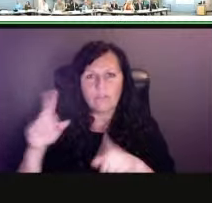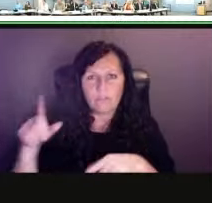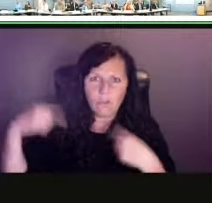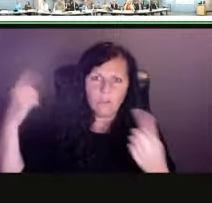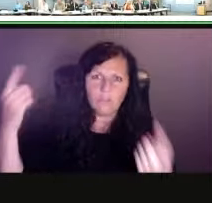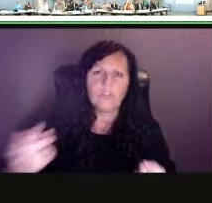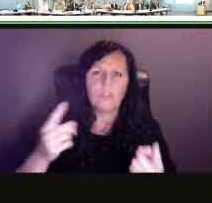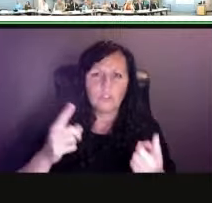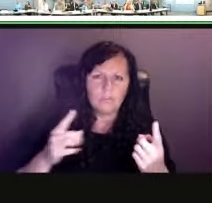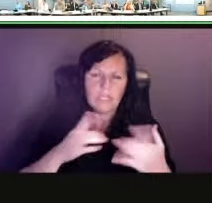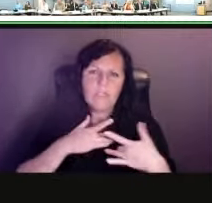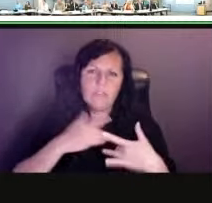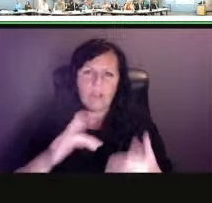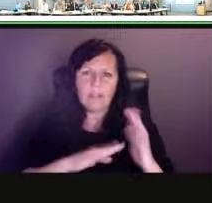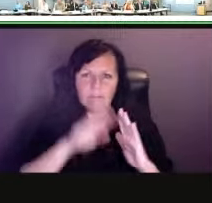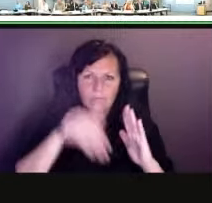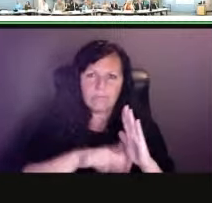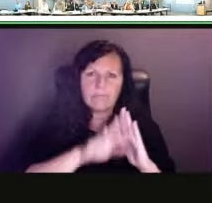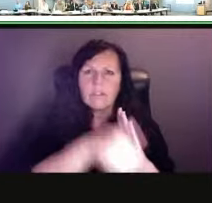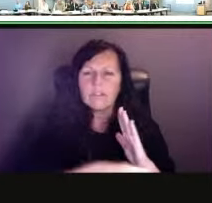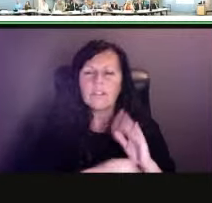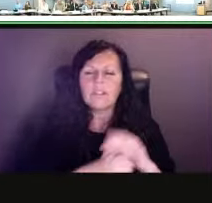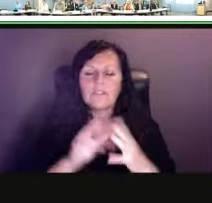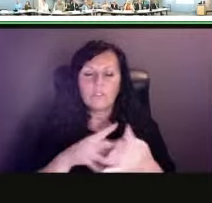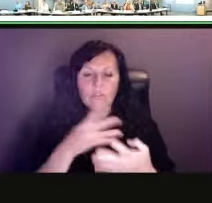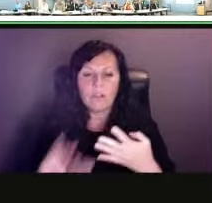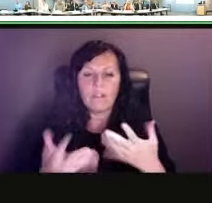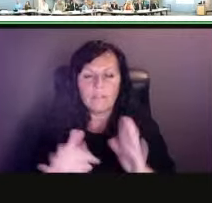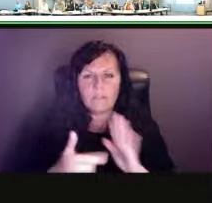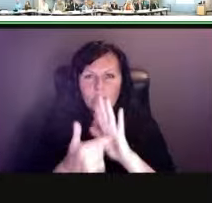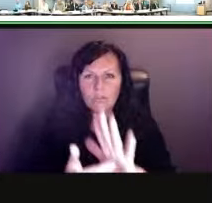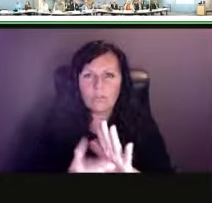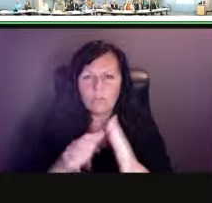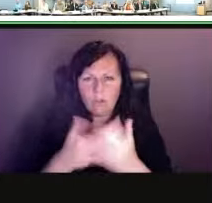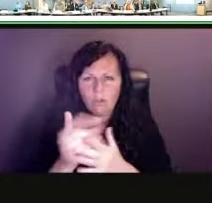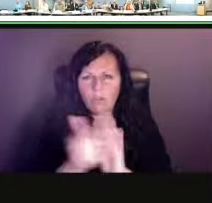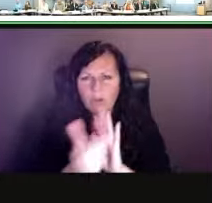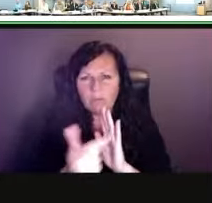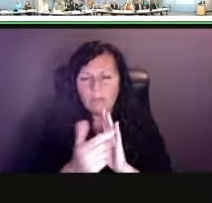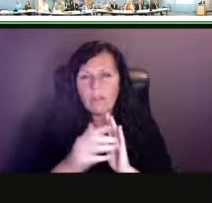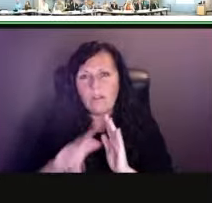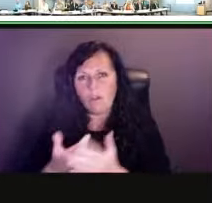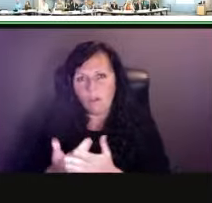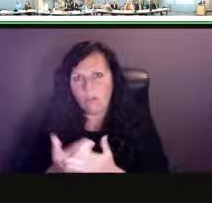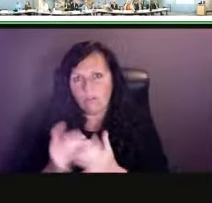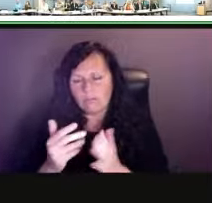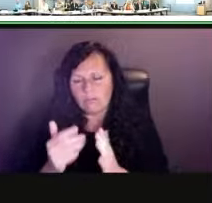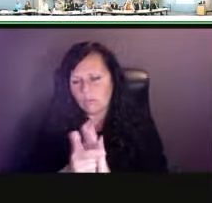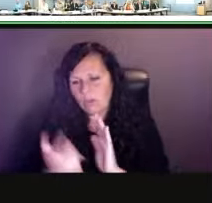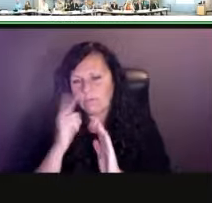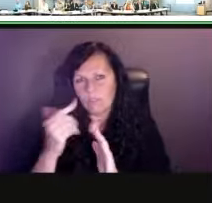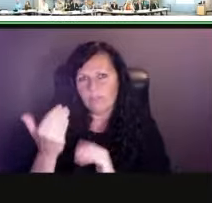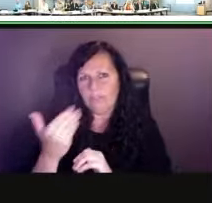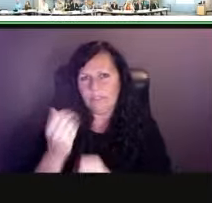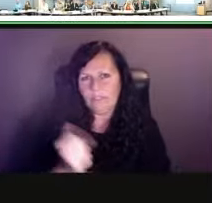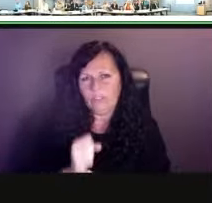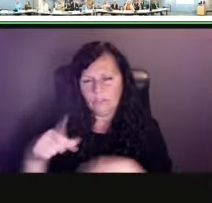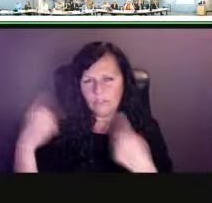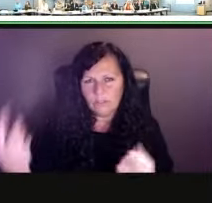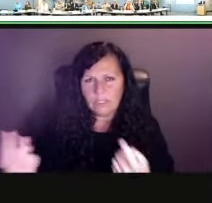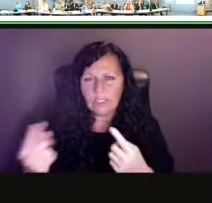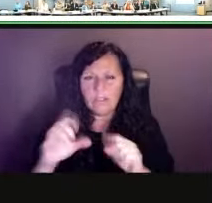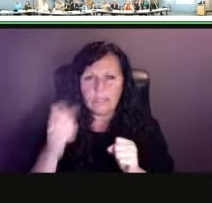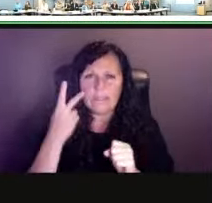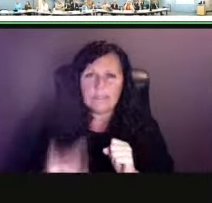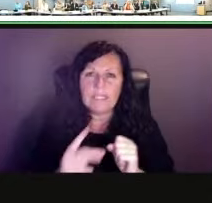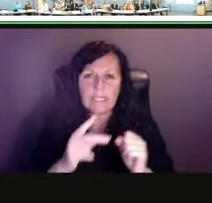You have all crime. So there's a graph in there that shows kind of all reported crime in Salem for 15 years. And you can see the line graph. It's just fairly